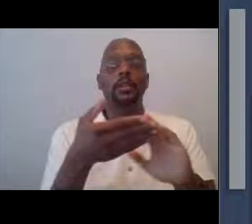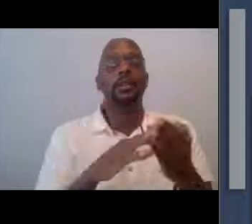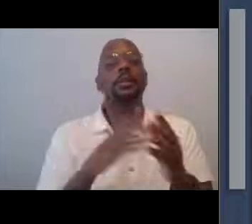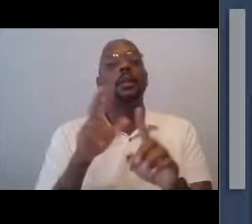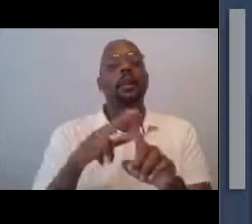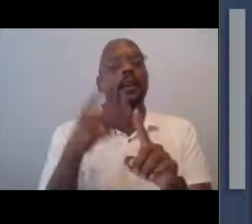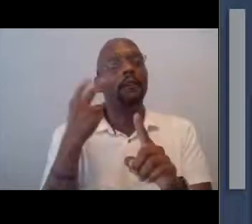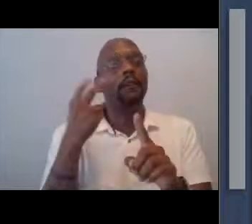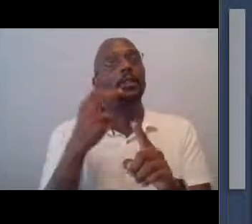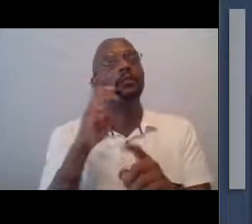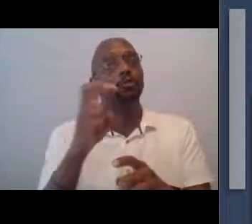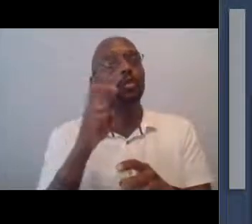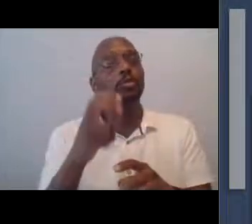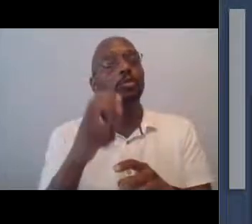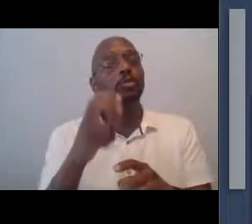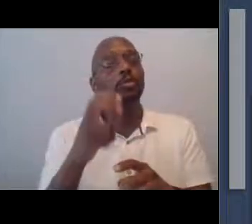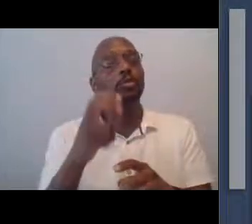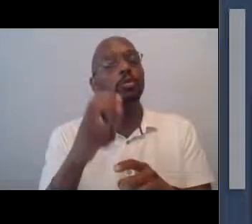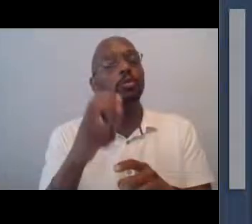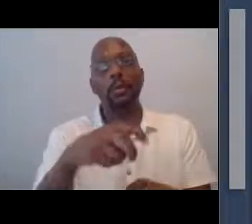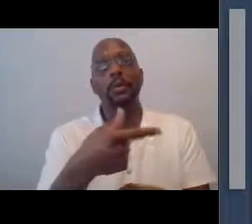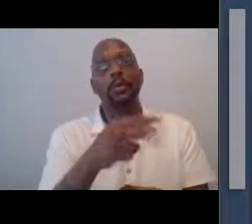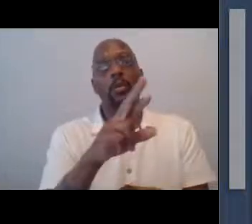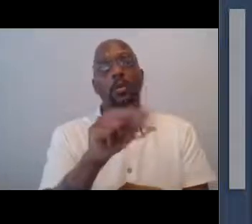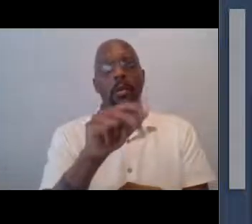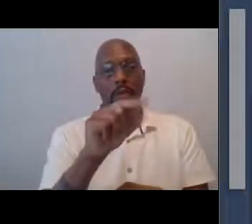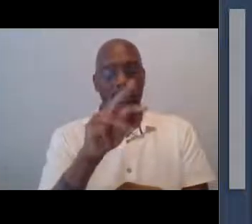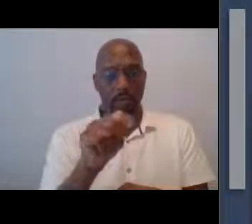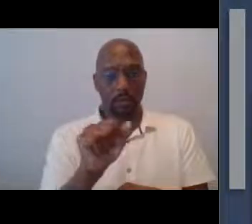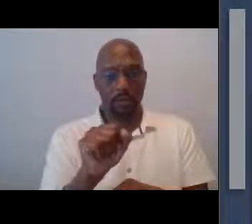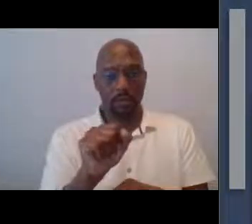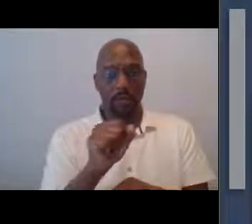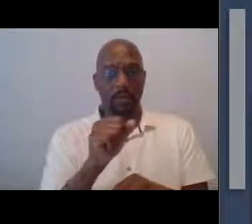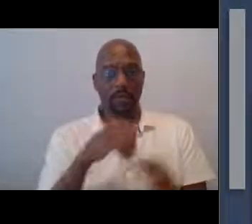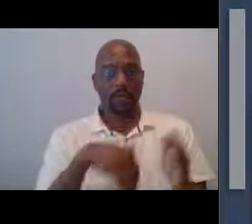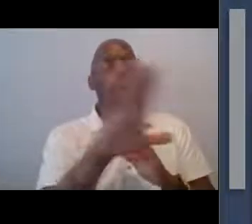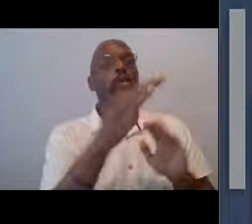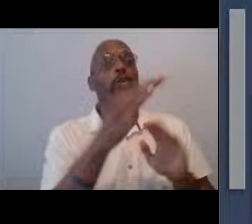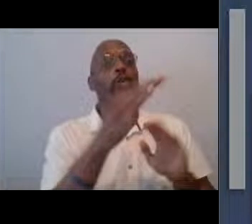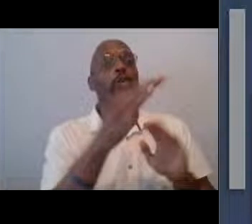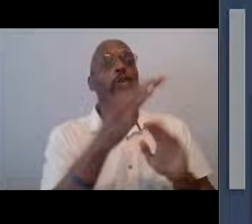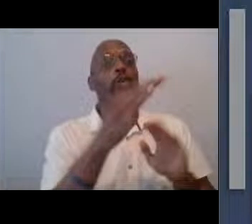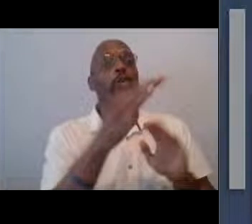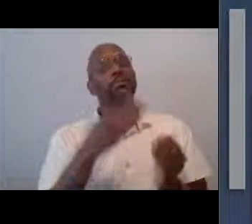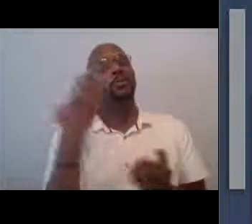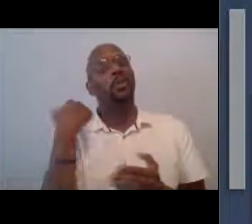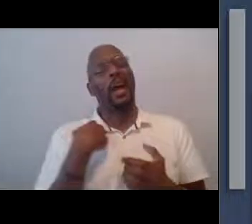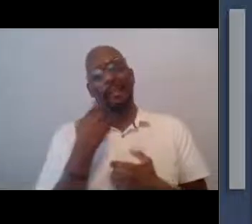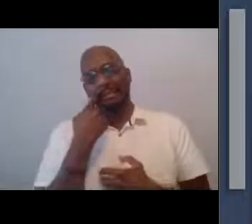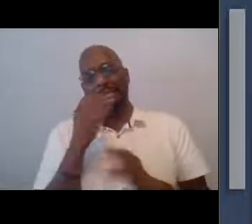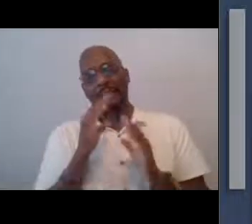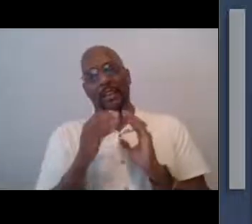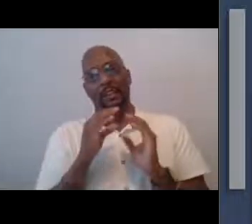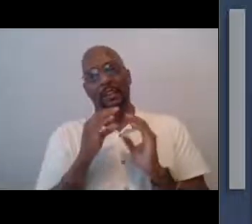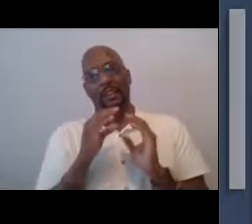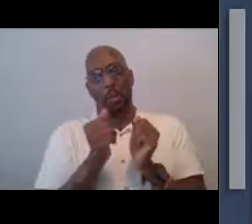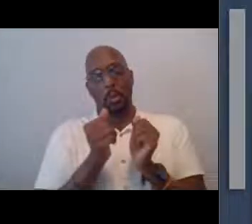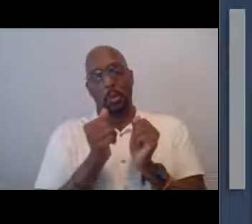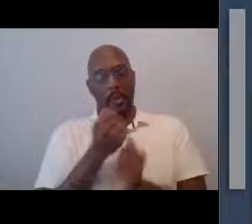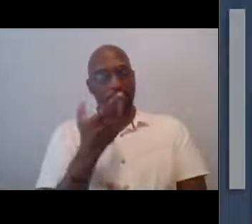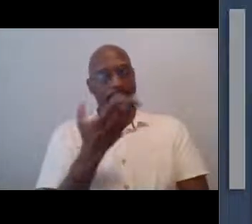grants in those communities. And then finally, I had a recent conversation with, I